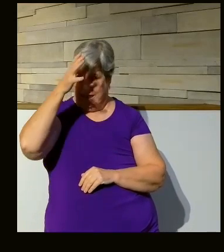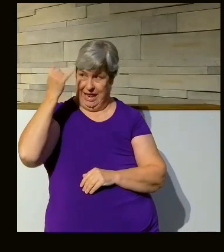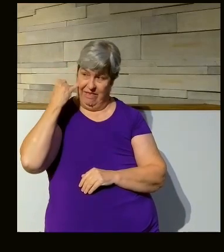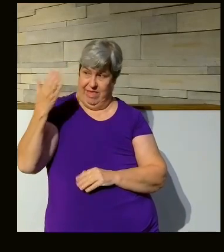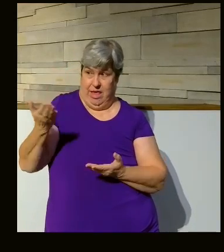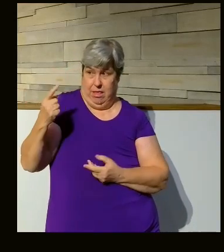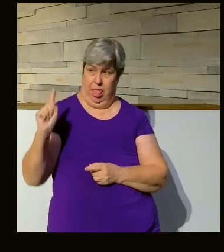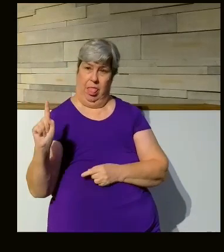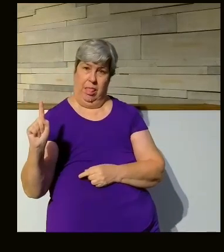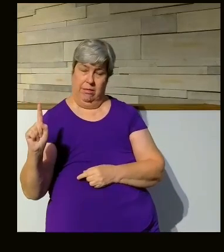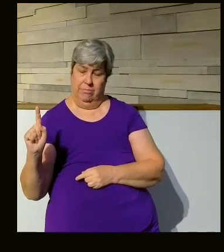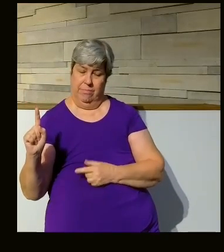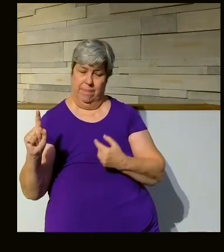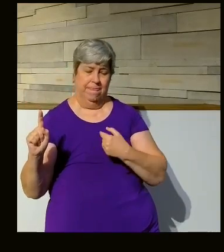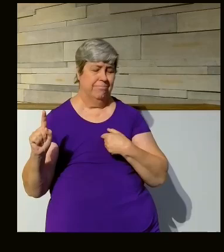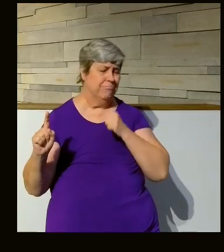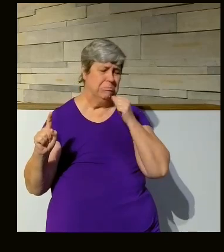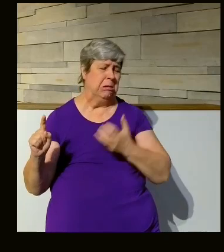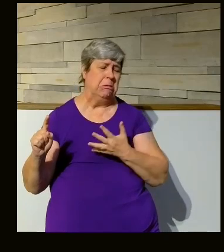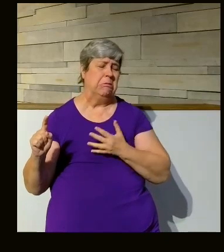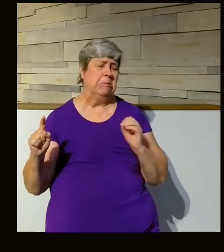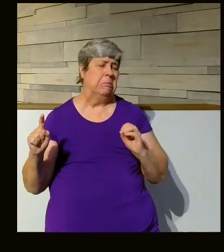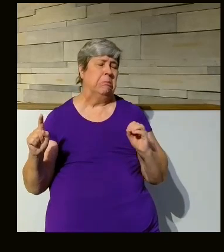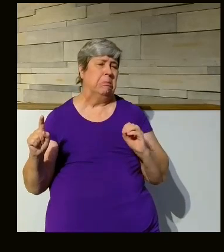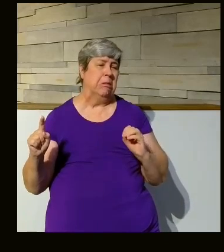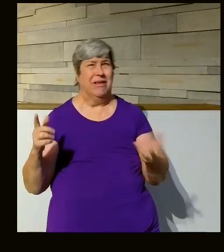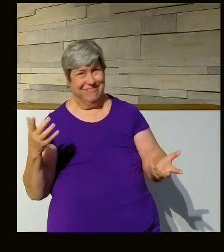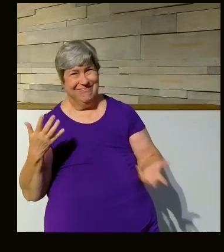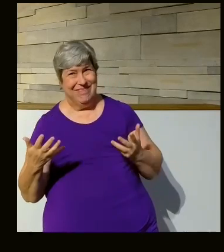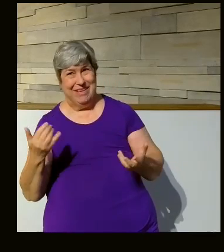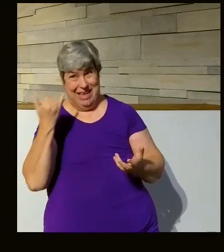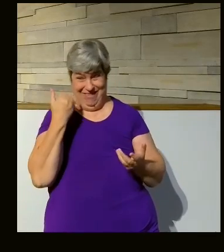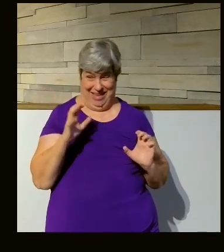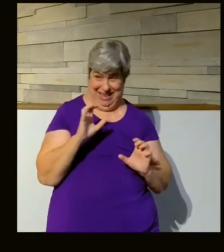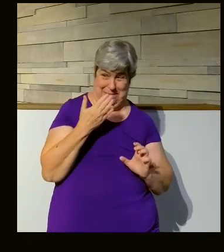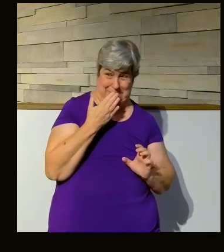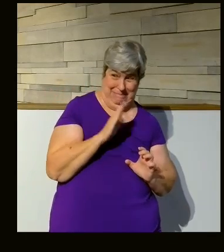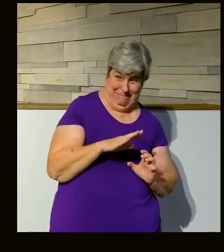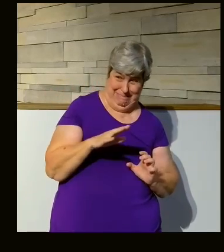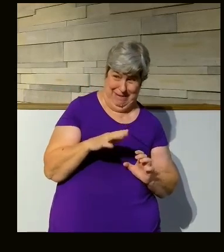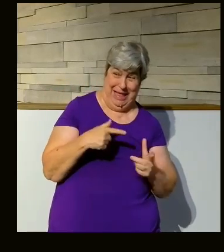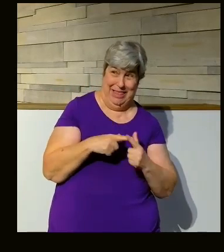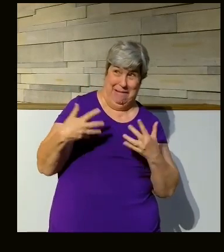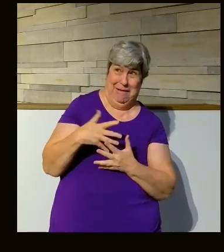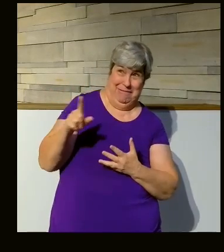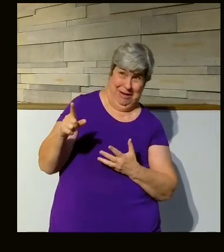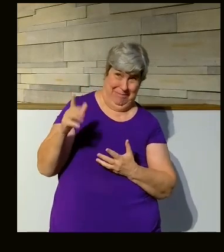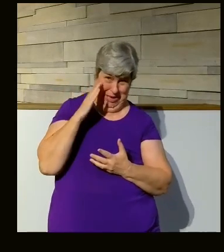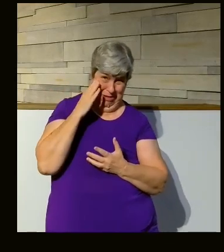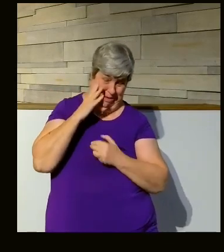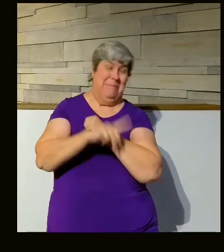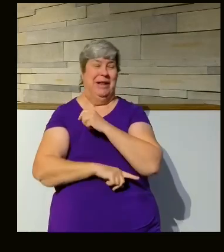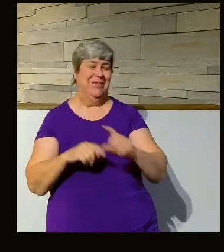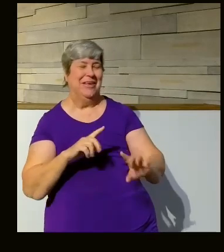around, I wasn't afraid of things. Well, okay, if I had done something to violate, you know, his rules, okay,